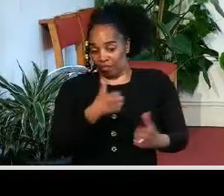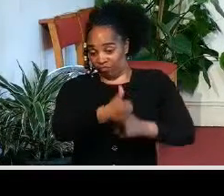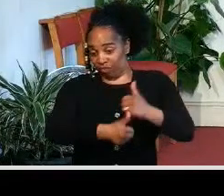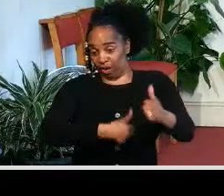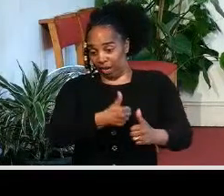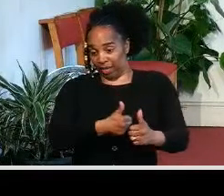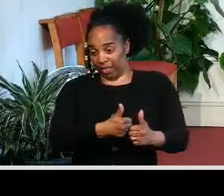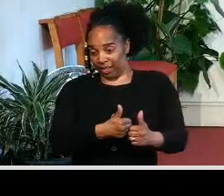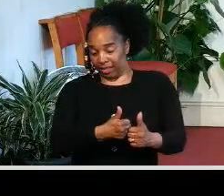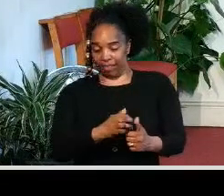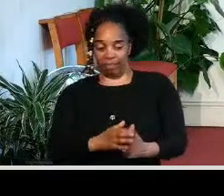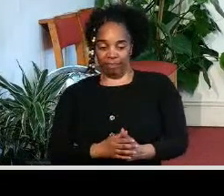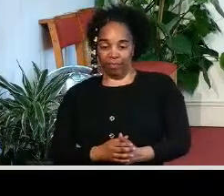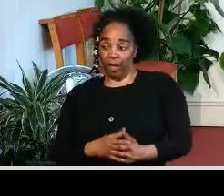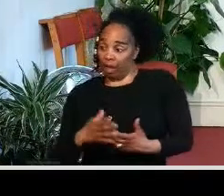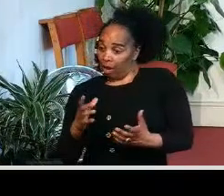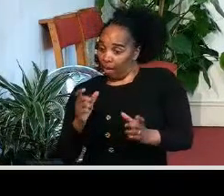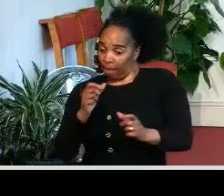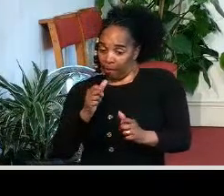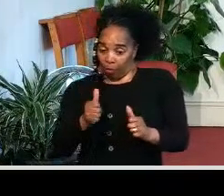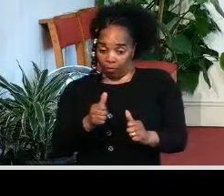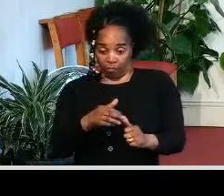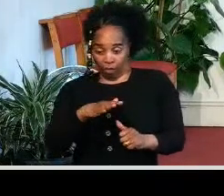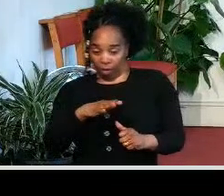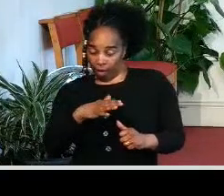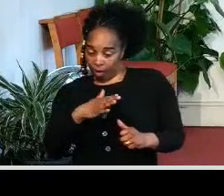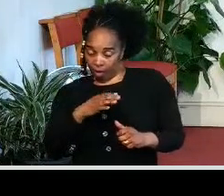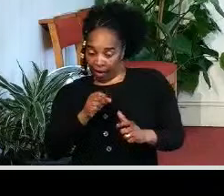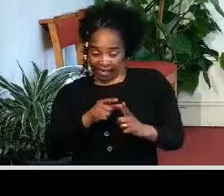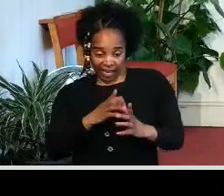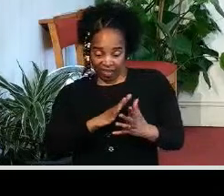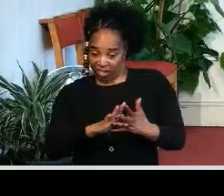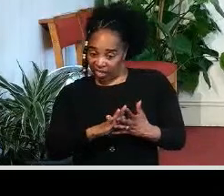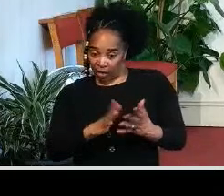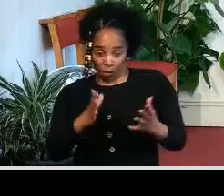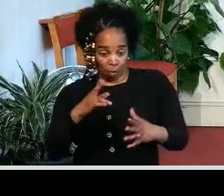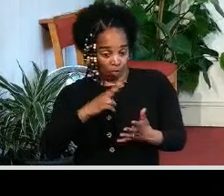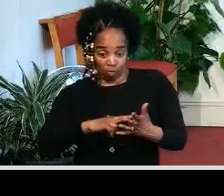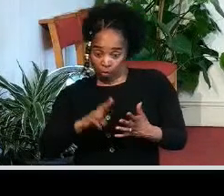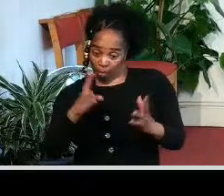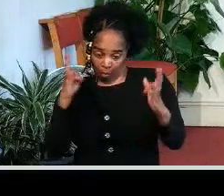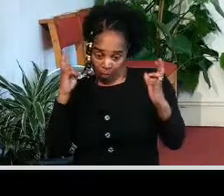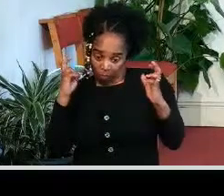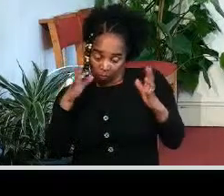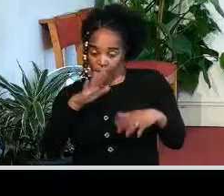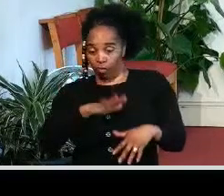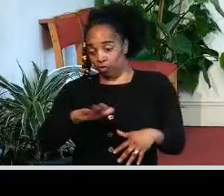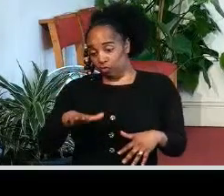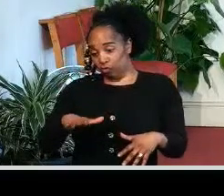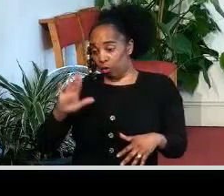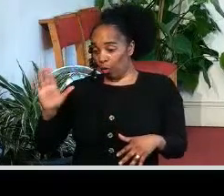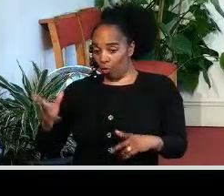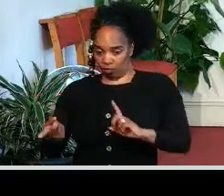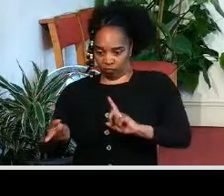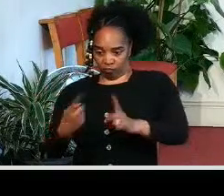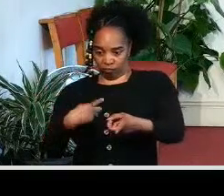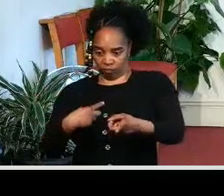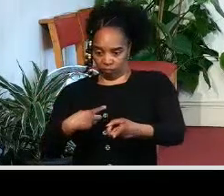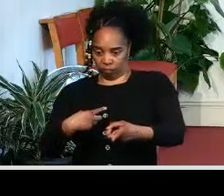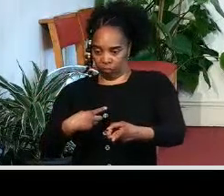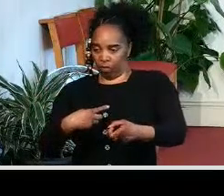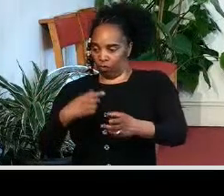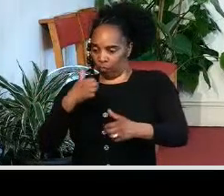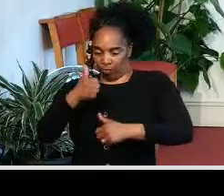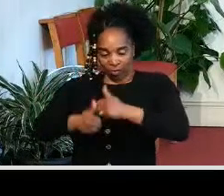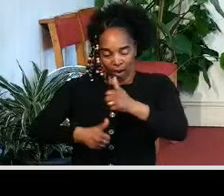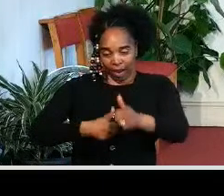who don't even have a sort of disability of any sort. For normal individuals, we all respond to good, so